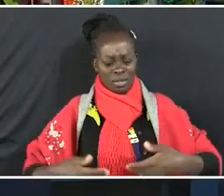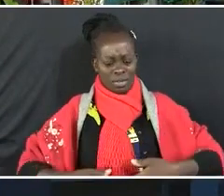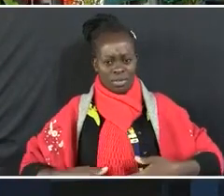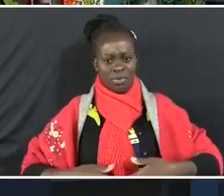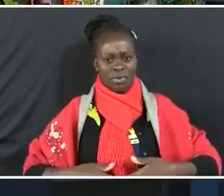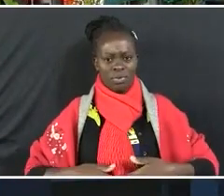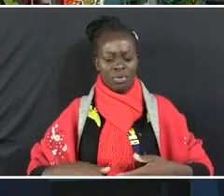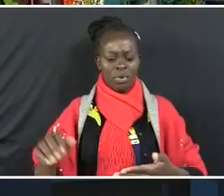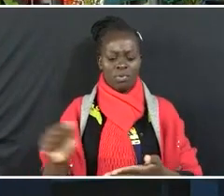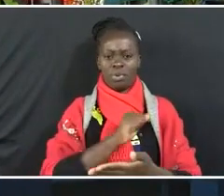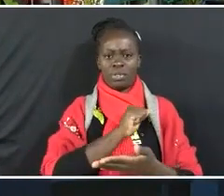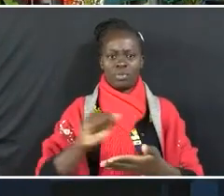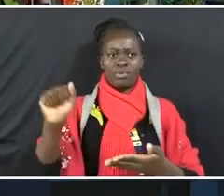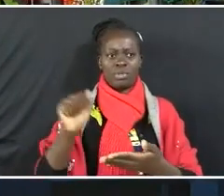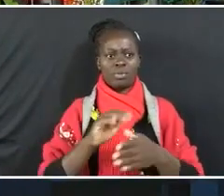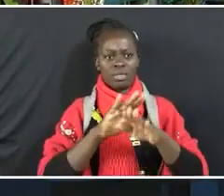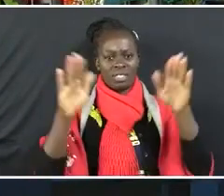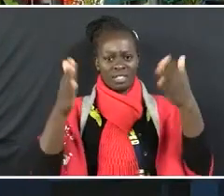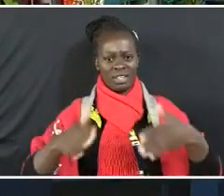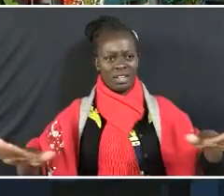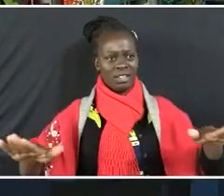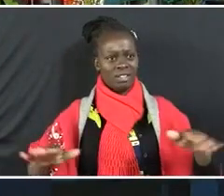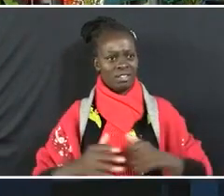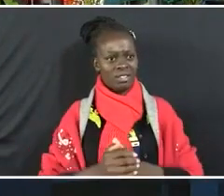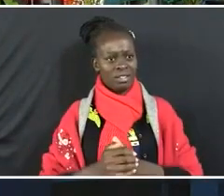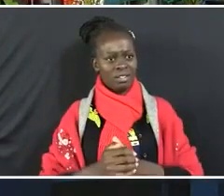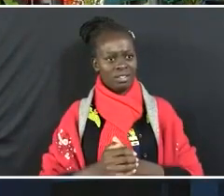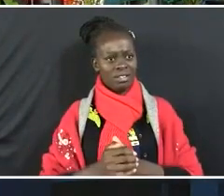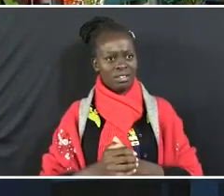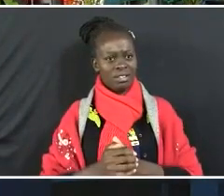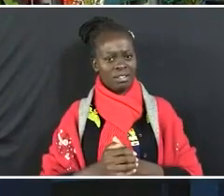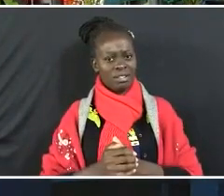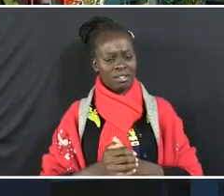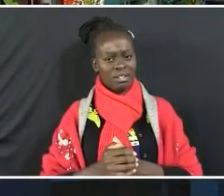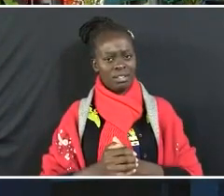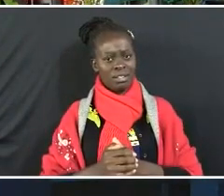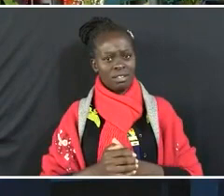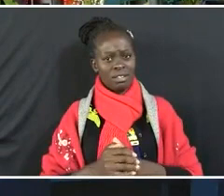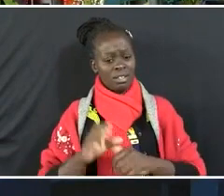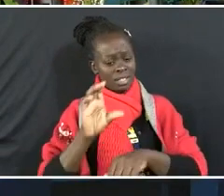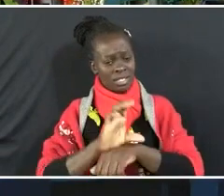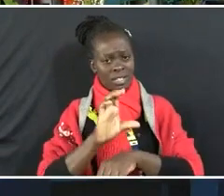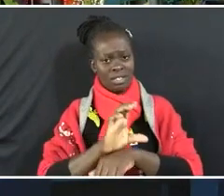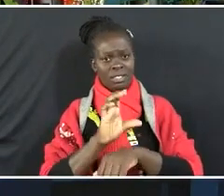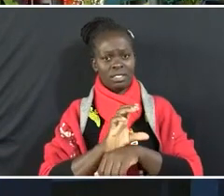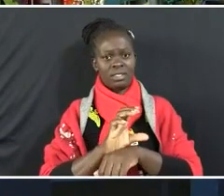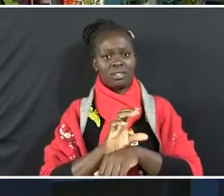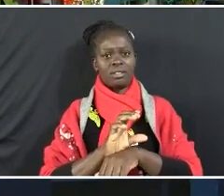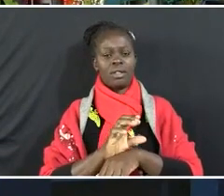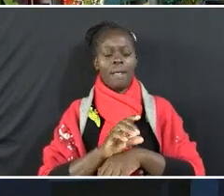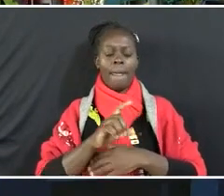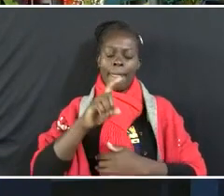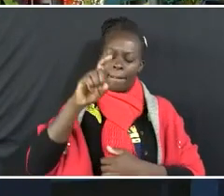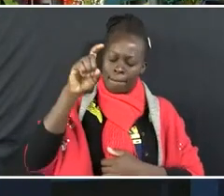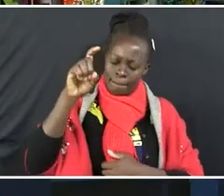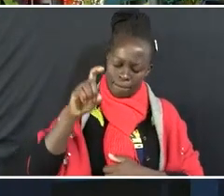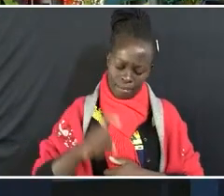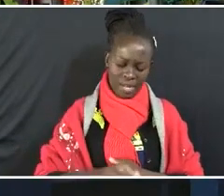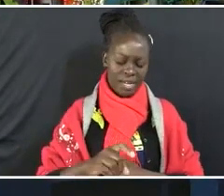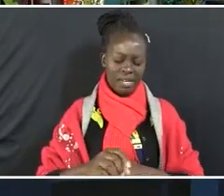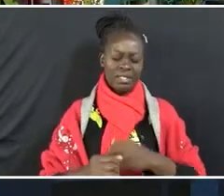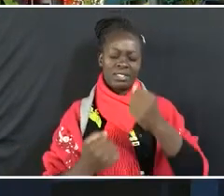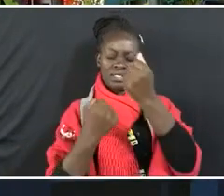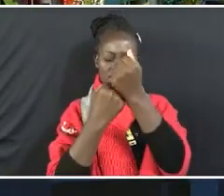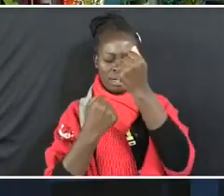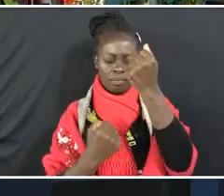for retreats. What is that? We can't. As a church, we are not doing well when it